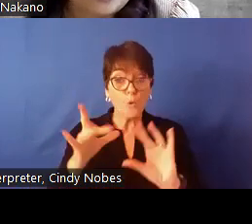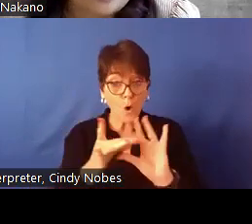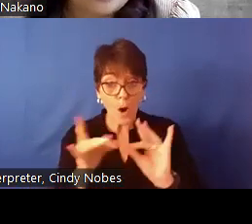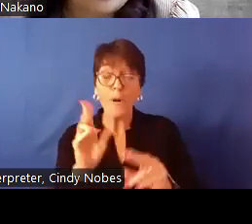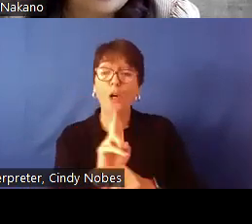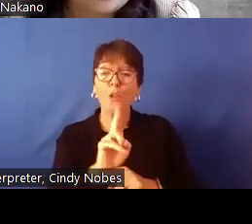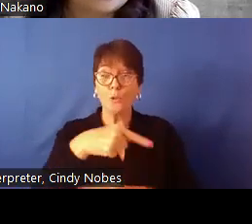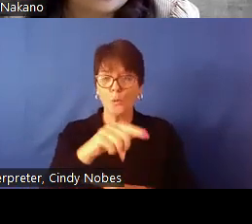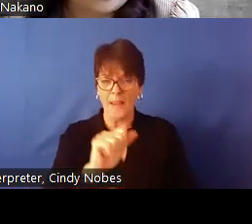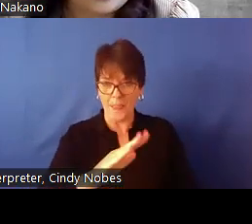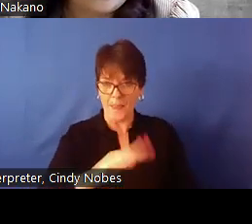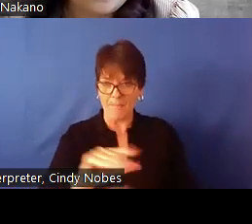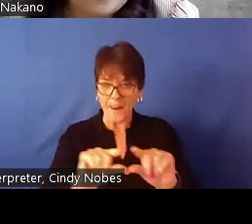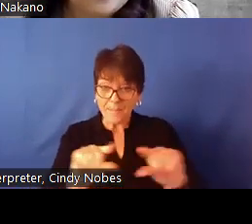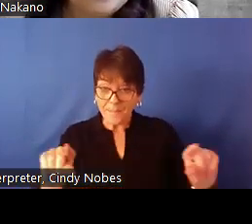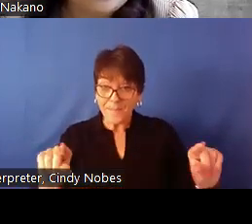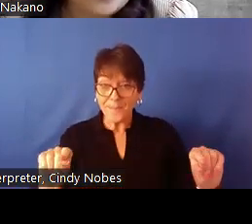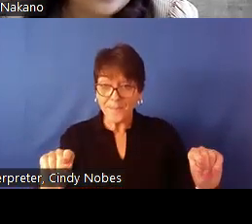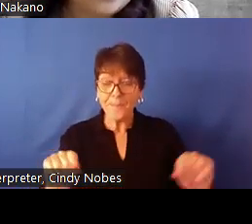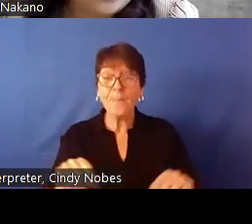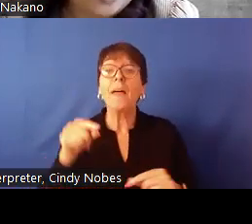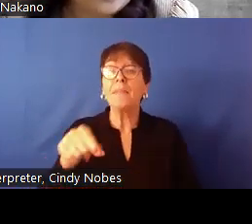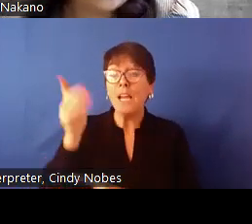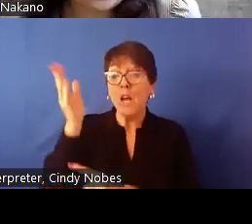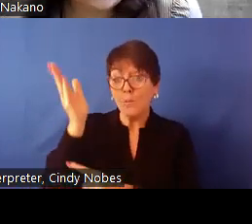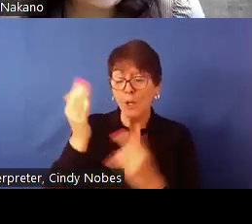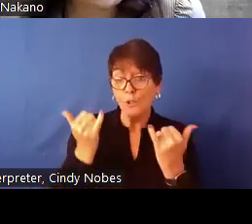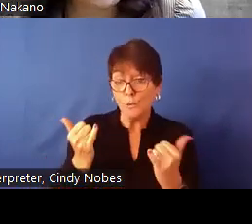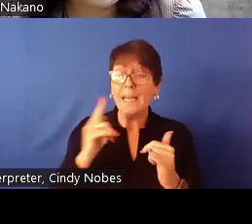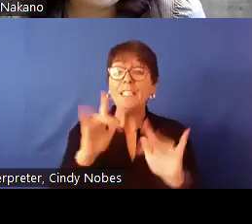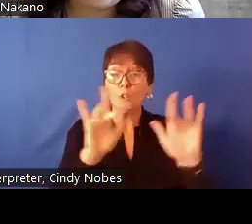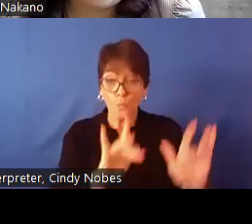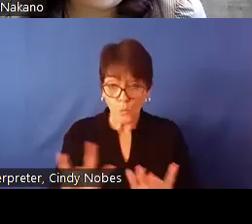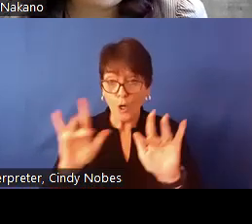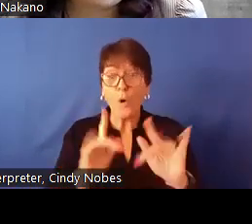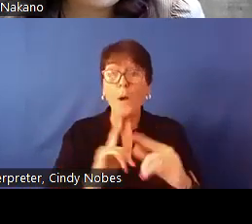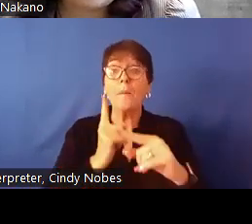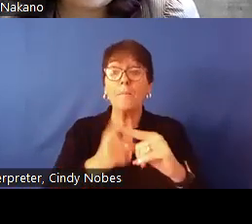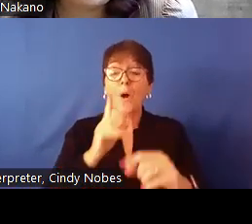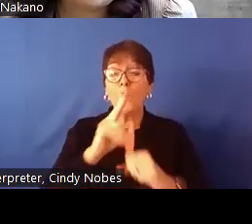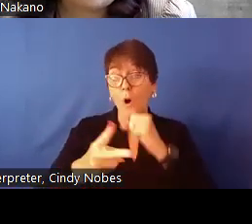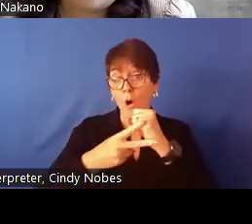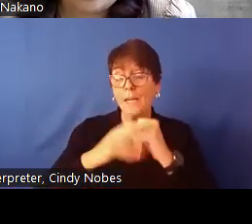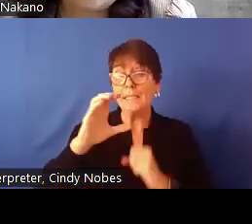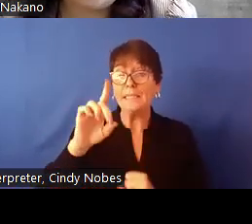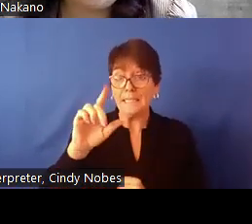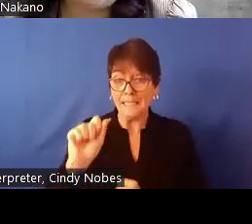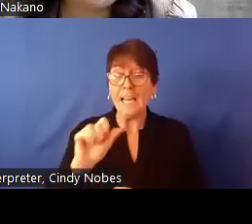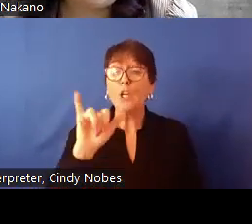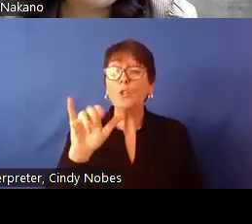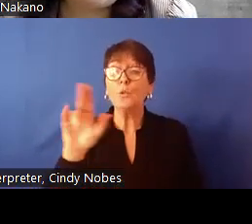Q&A icon at the bottom of your Zoom screen. This presentation today is recorded and also will be archived on CDA's YouTube